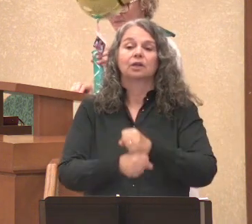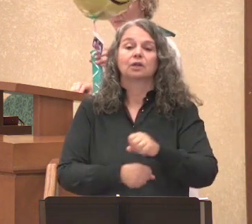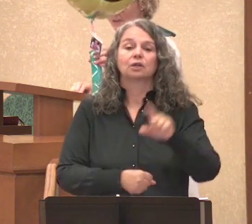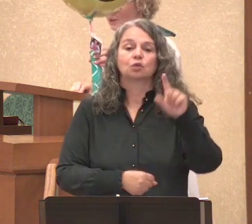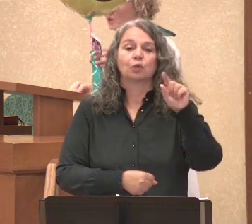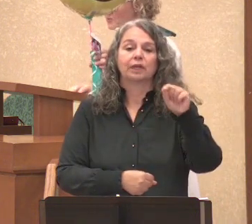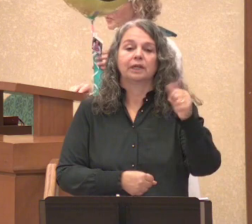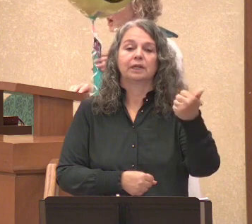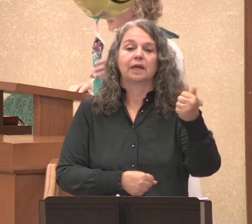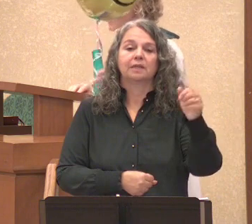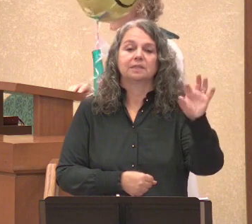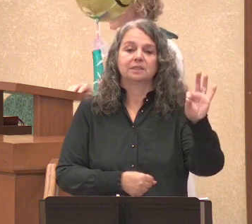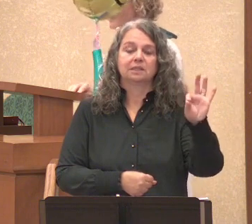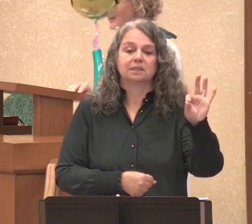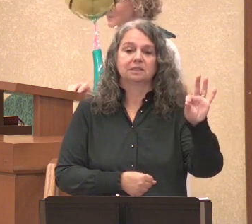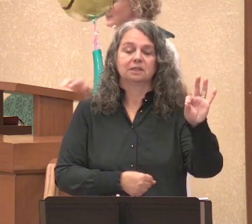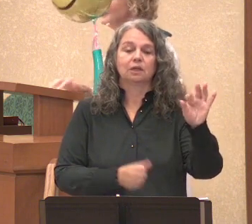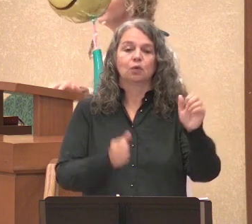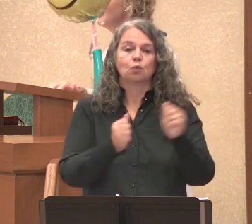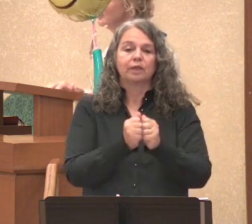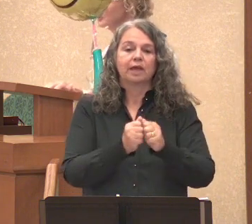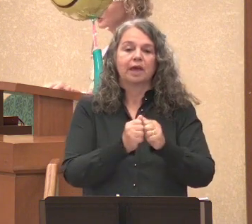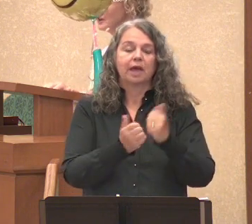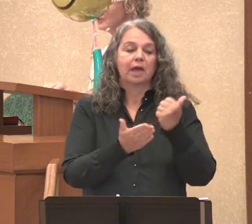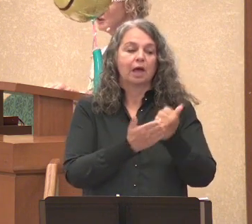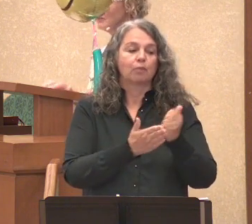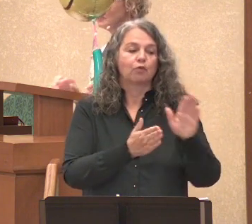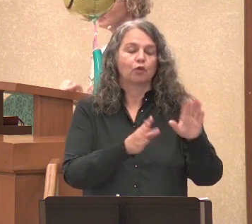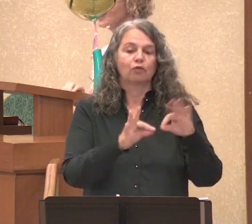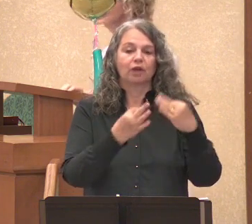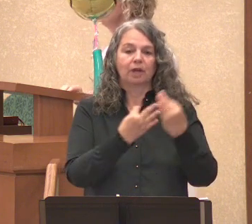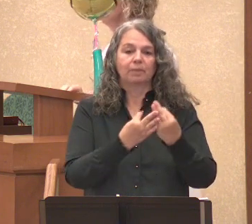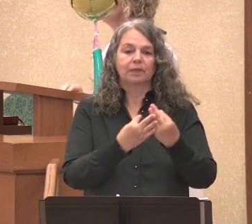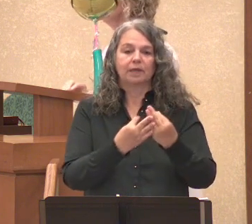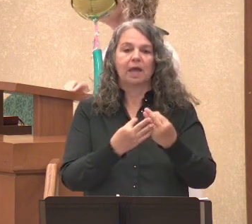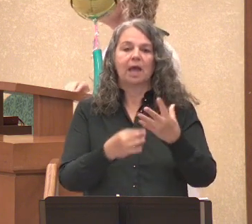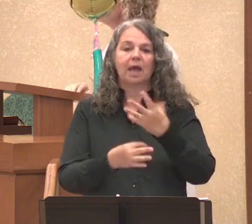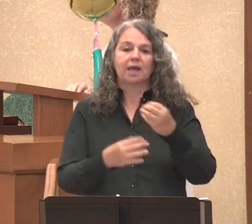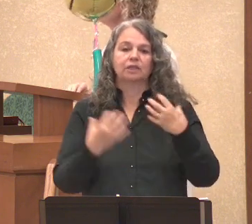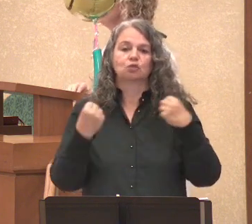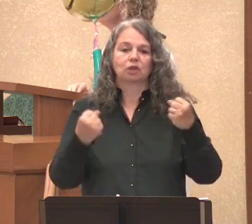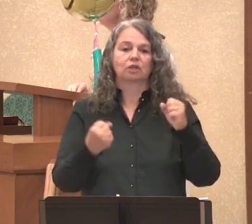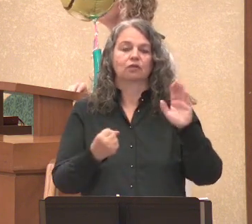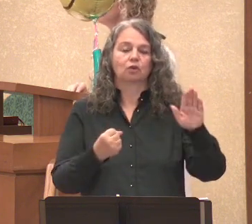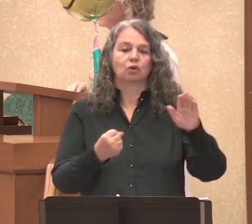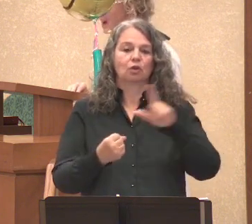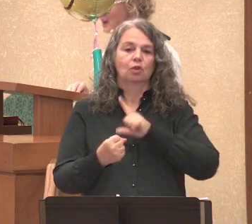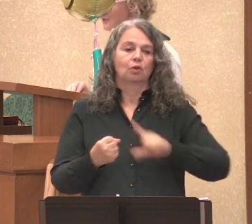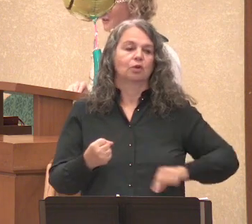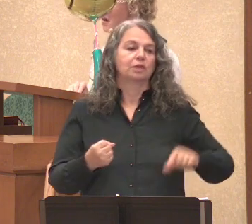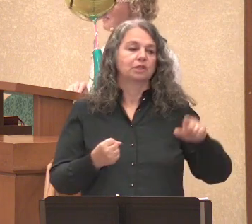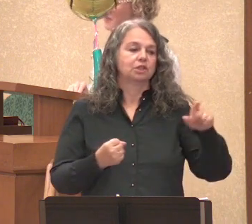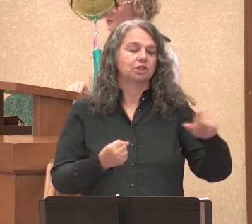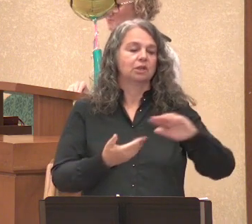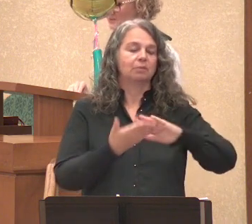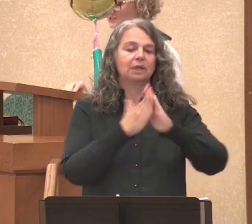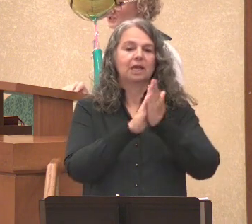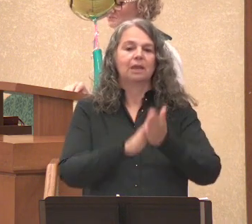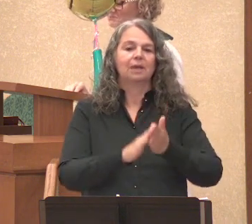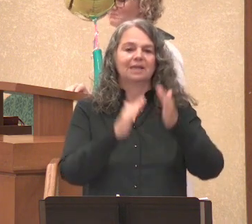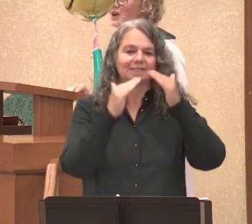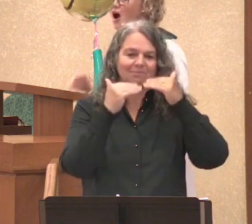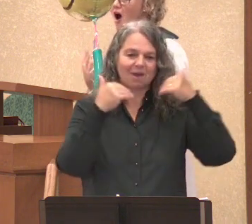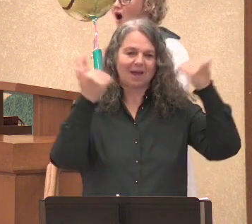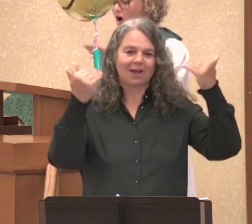2019, with the help of her family and the strength of the Lord, Nikki became a smile